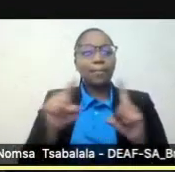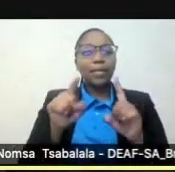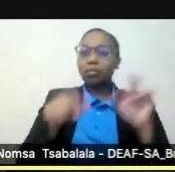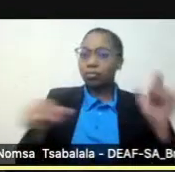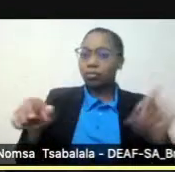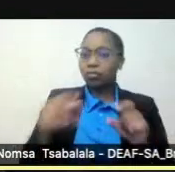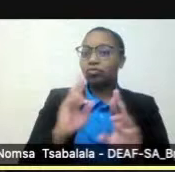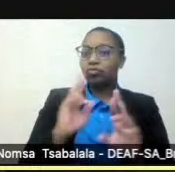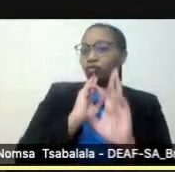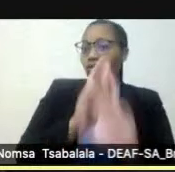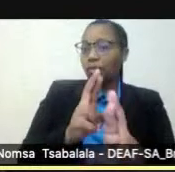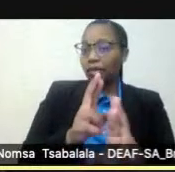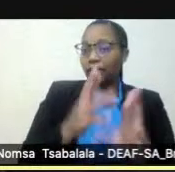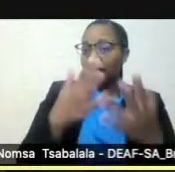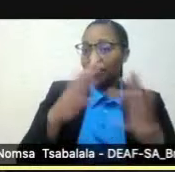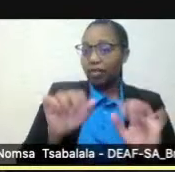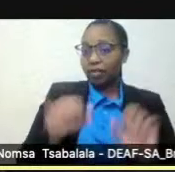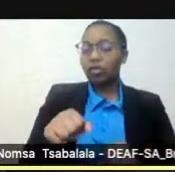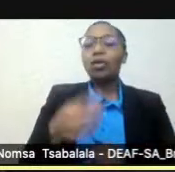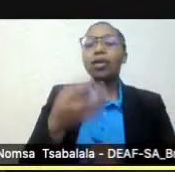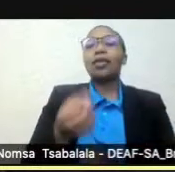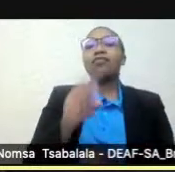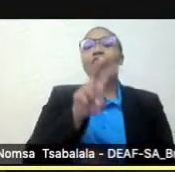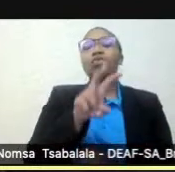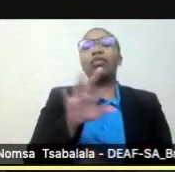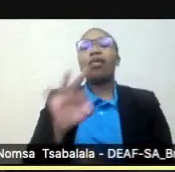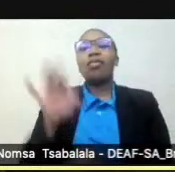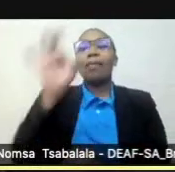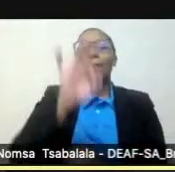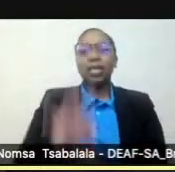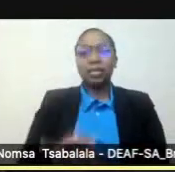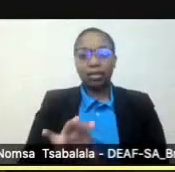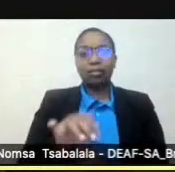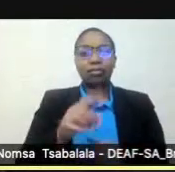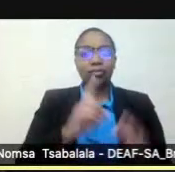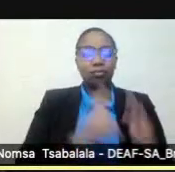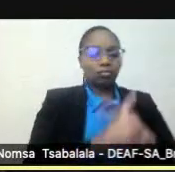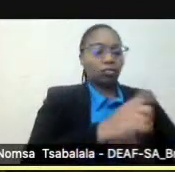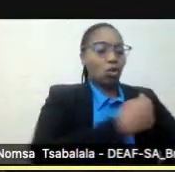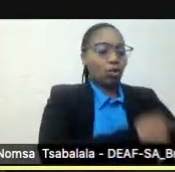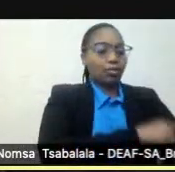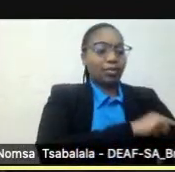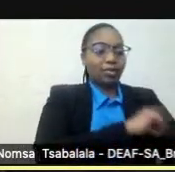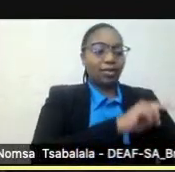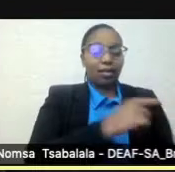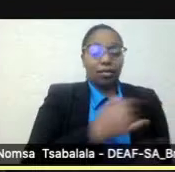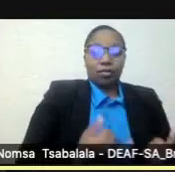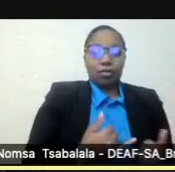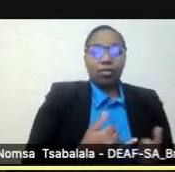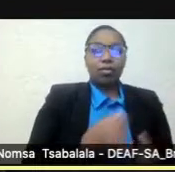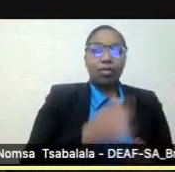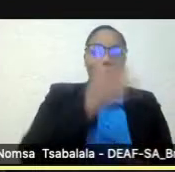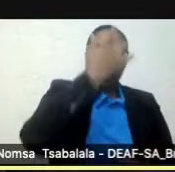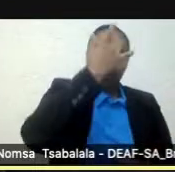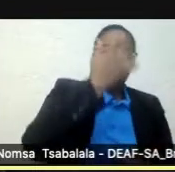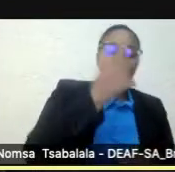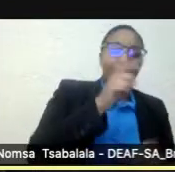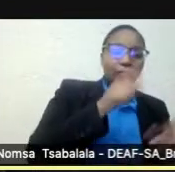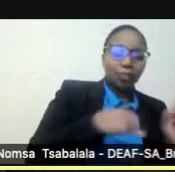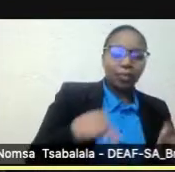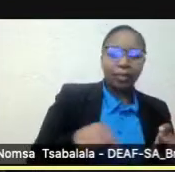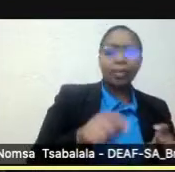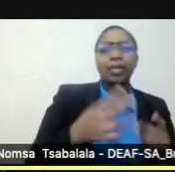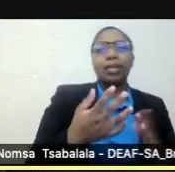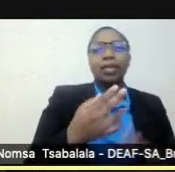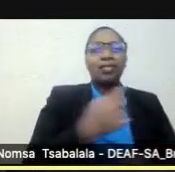status, 23% in-hospital current patients are said to be unvaccinated and